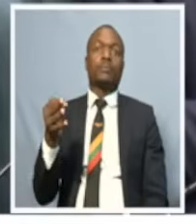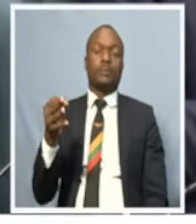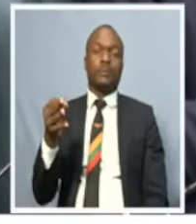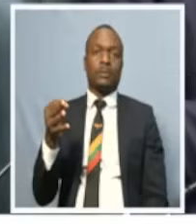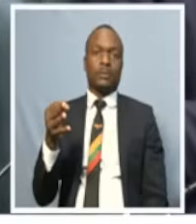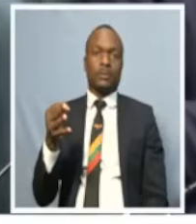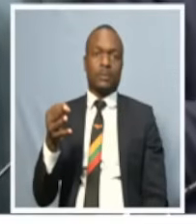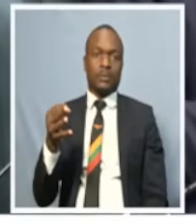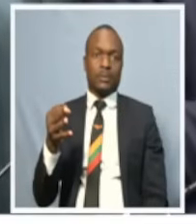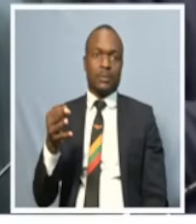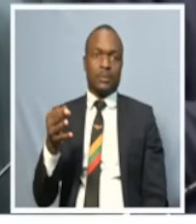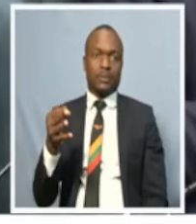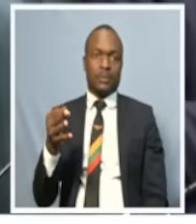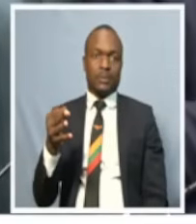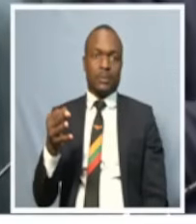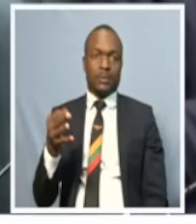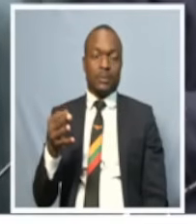and